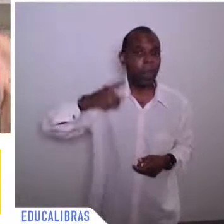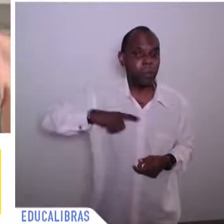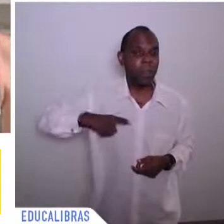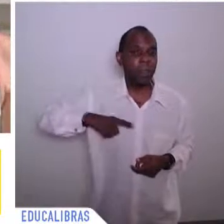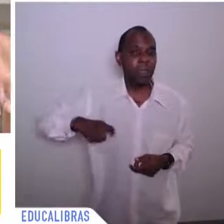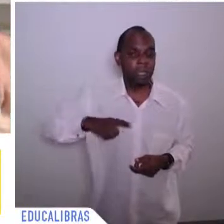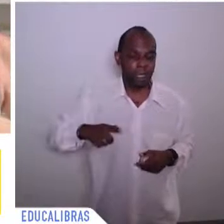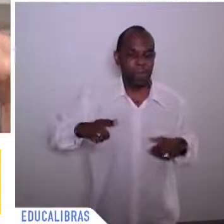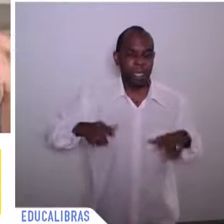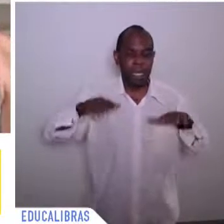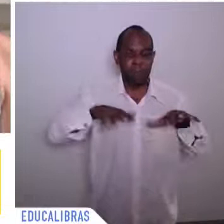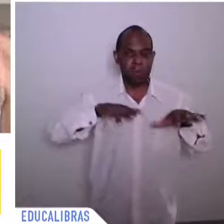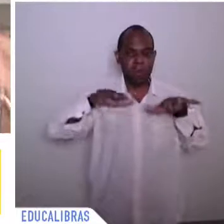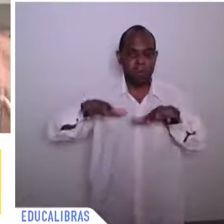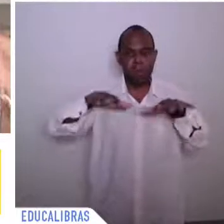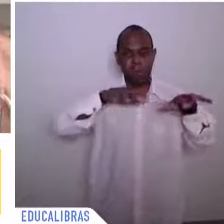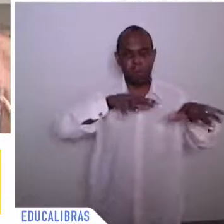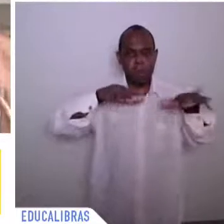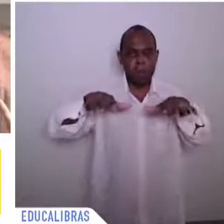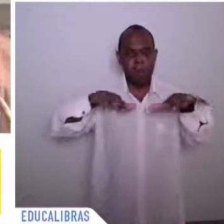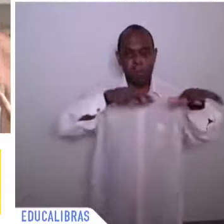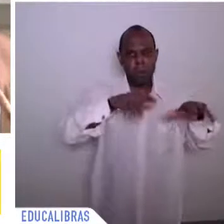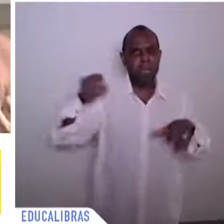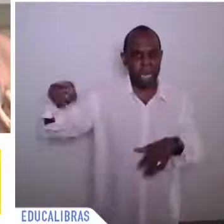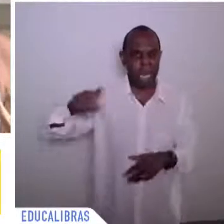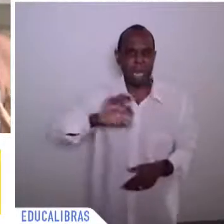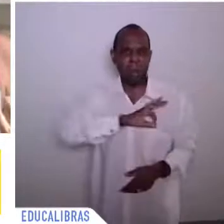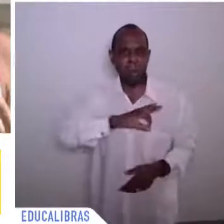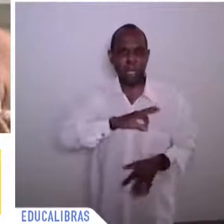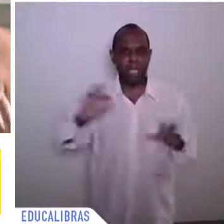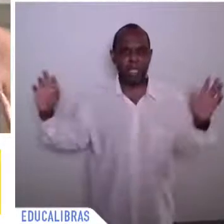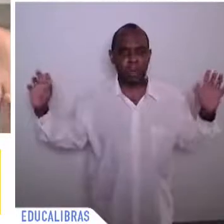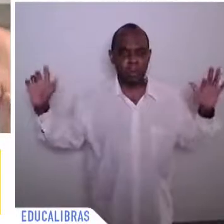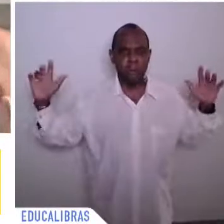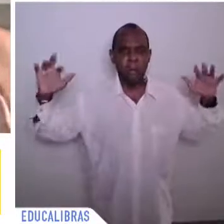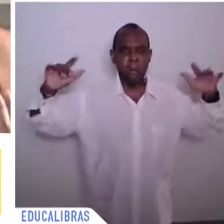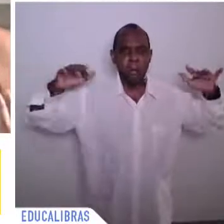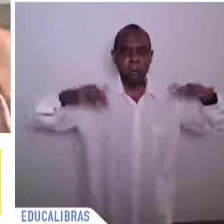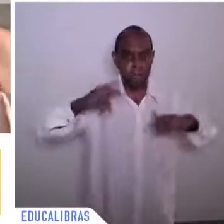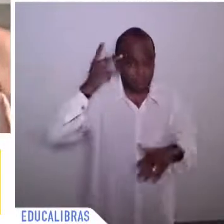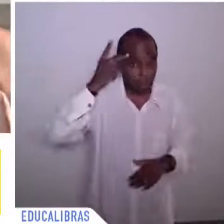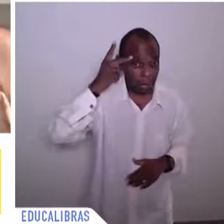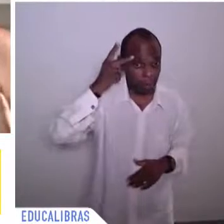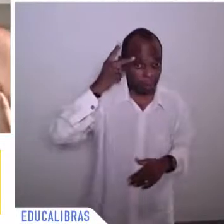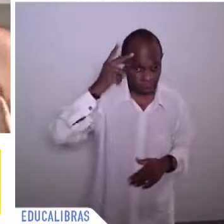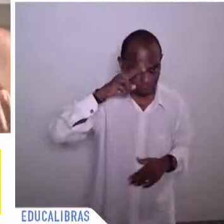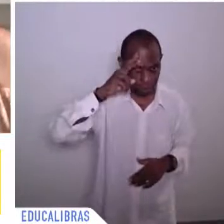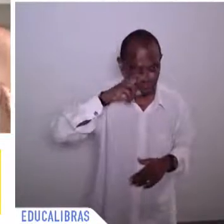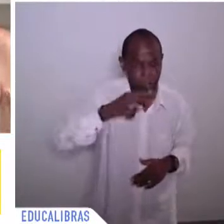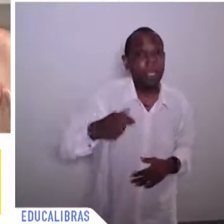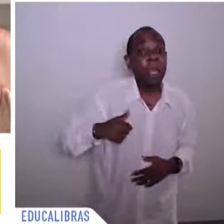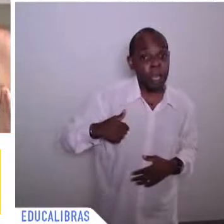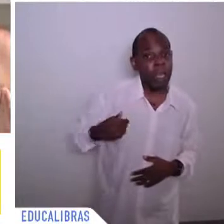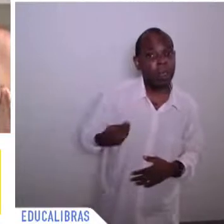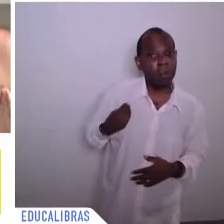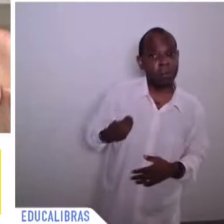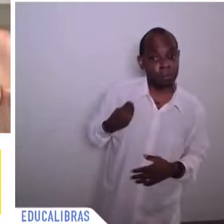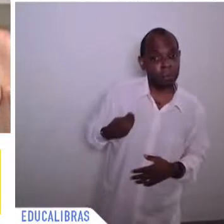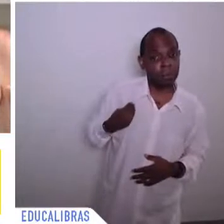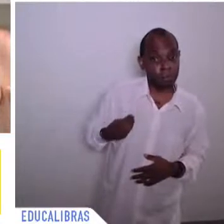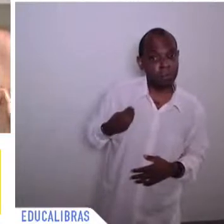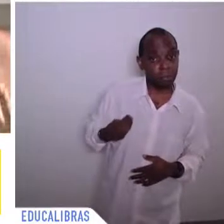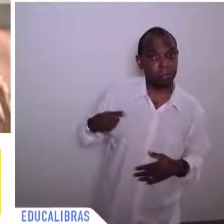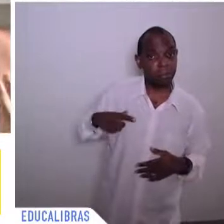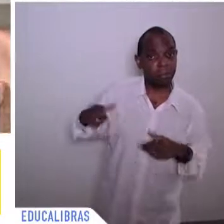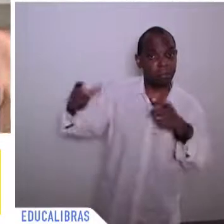big protest and manifestation in Sao Paulo, received with great violence. It was a chaos in Sao Paulo. I